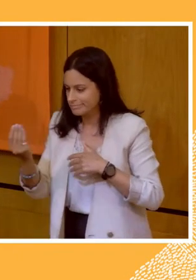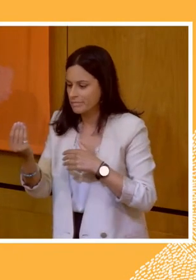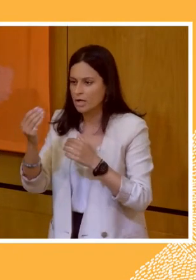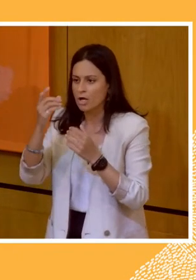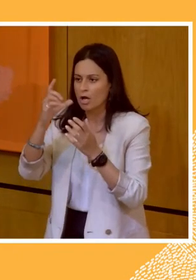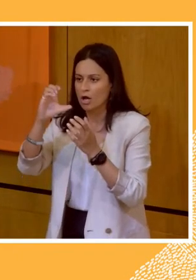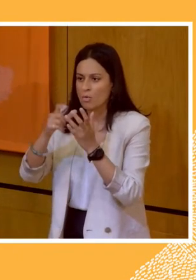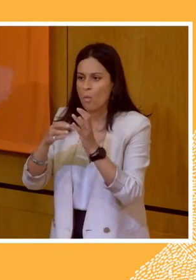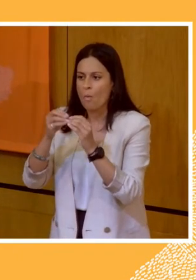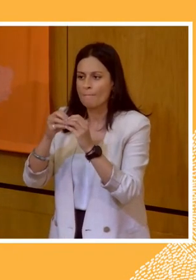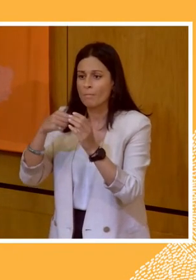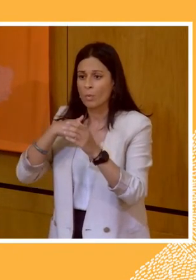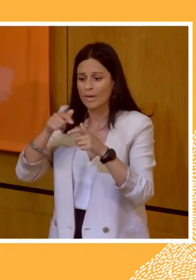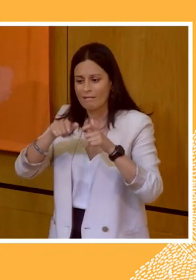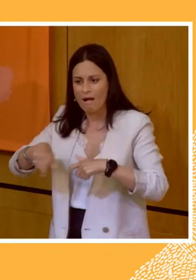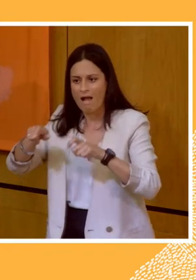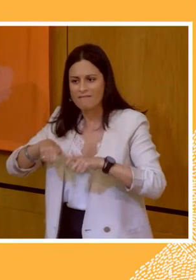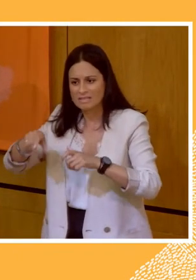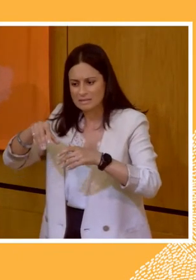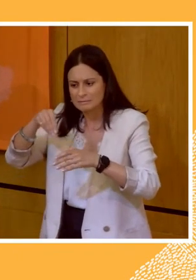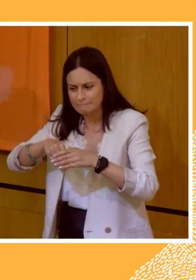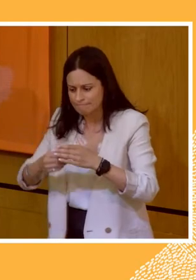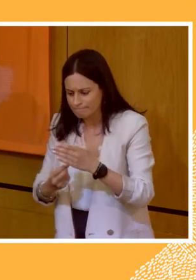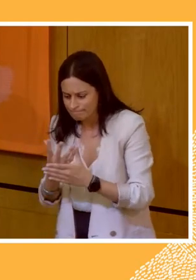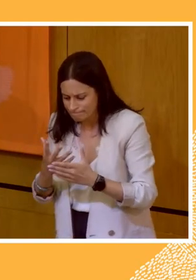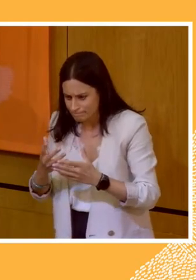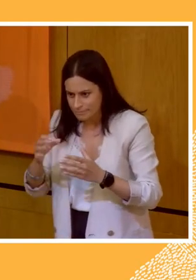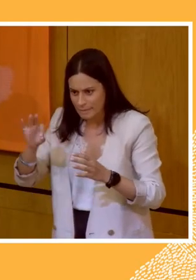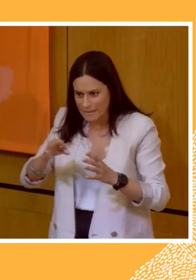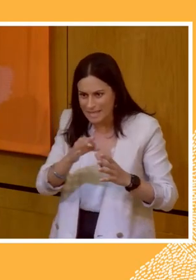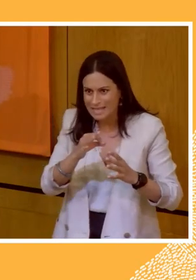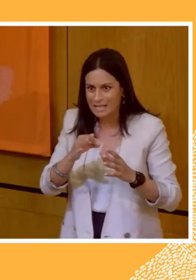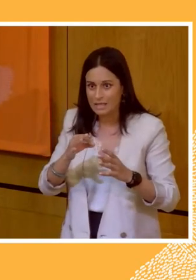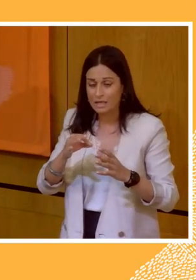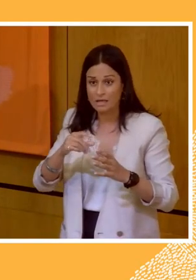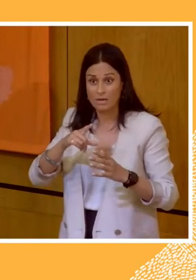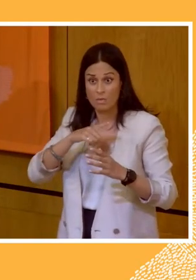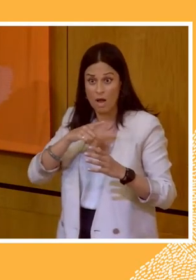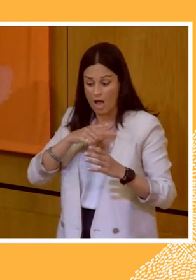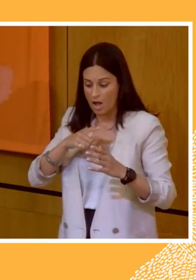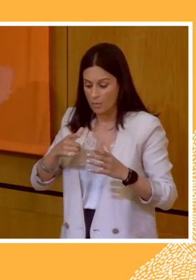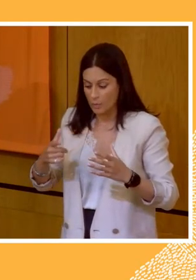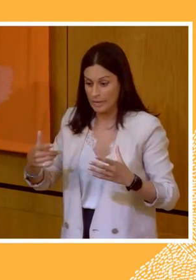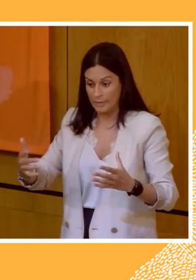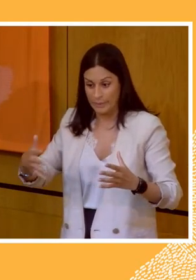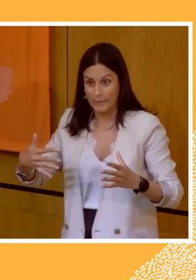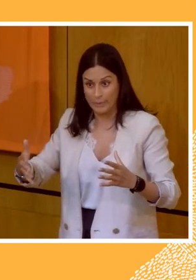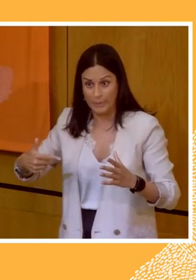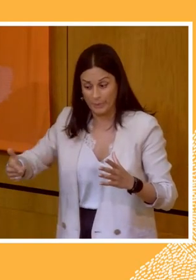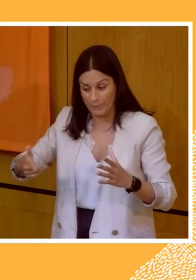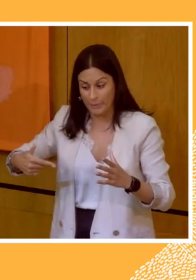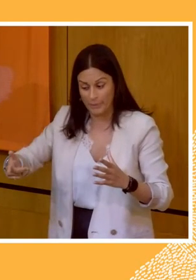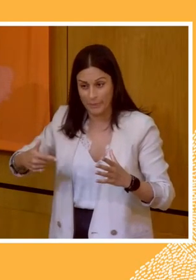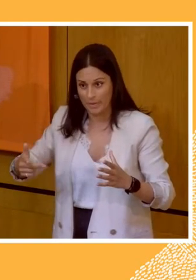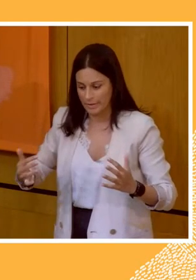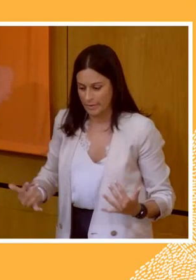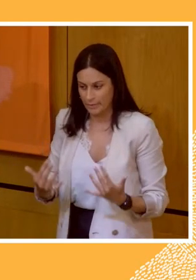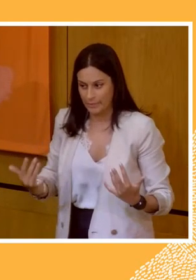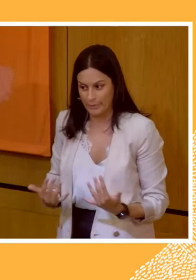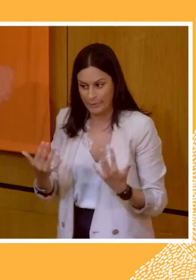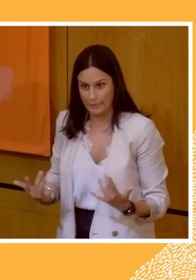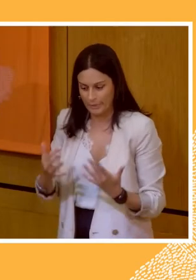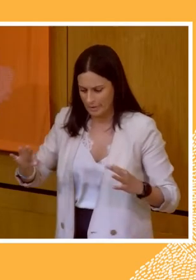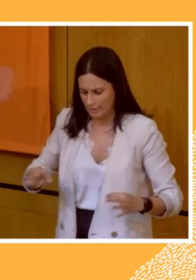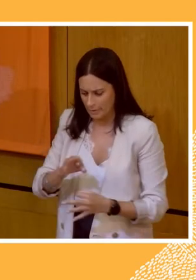when harvesting the bees, after smoking the hive, bees now develop